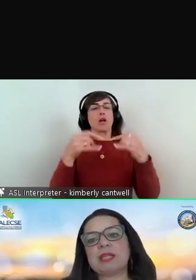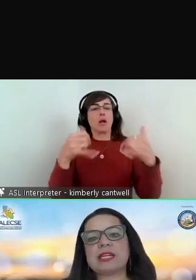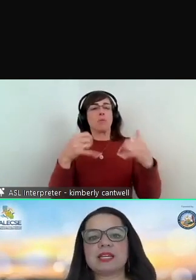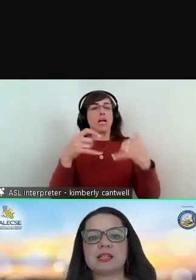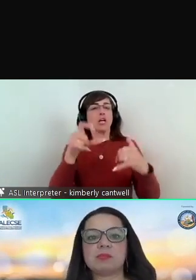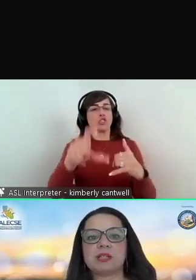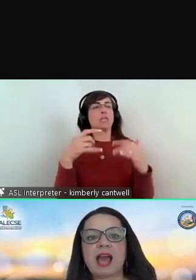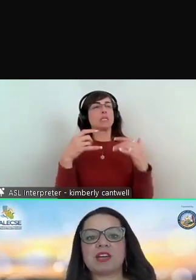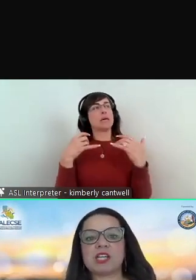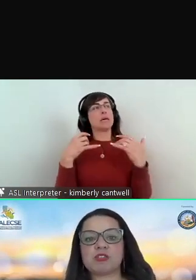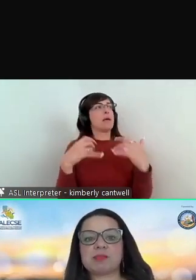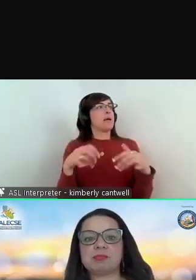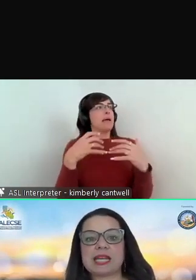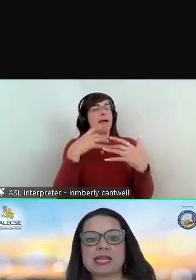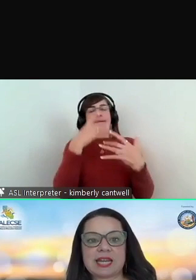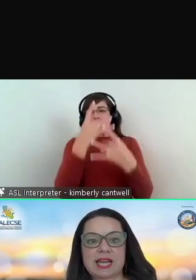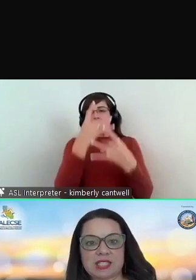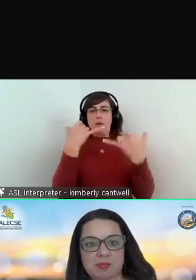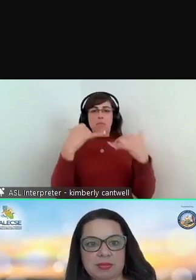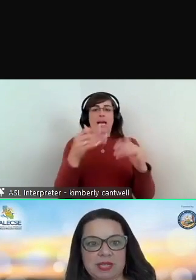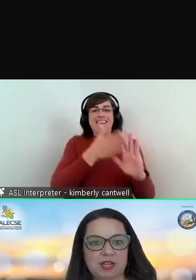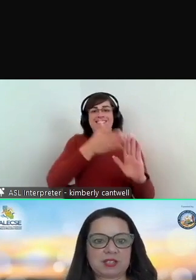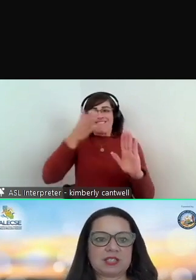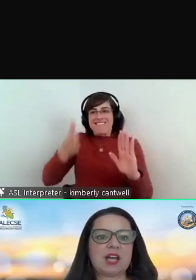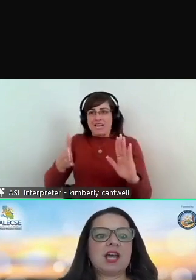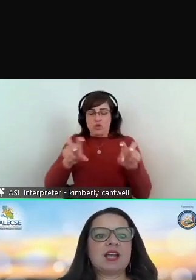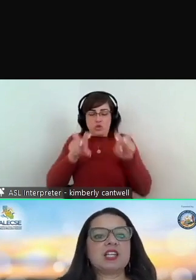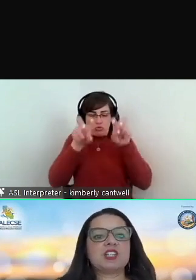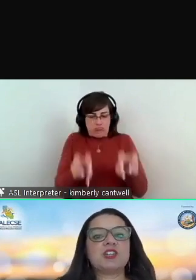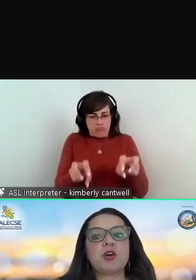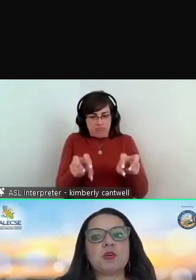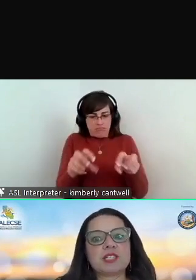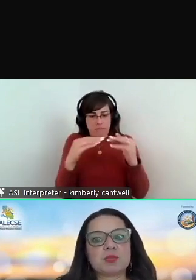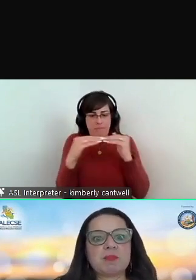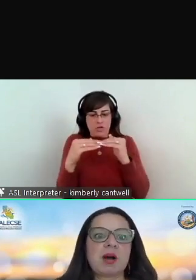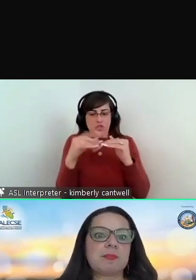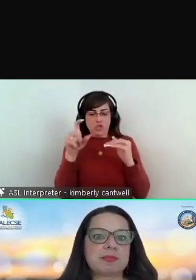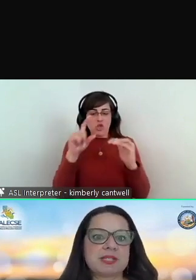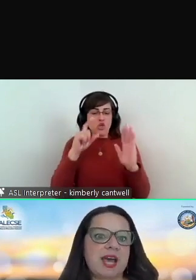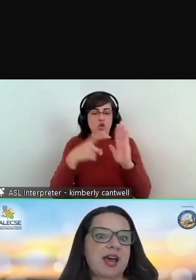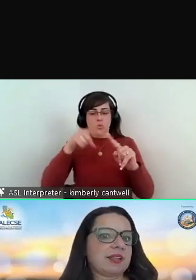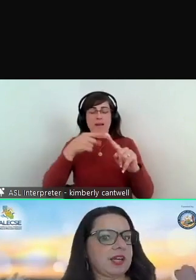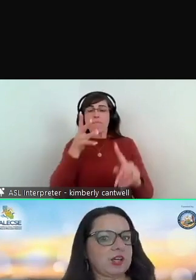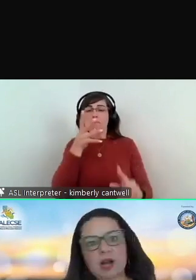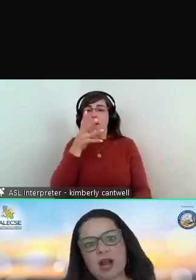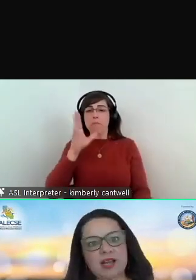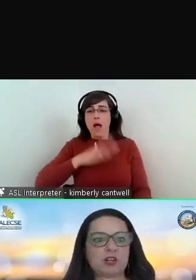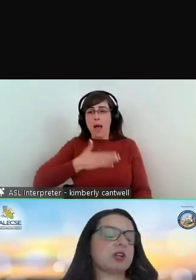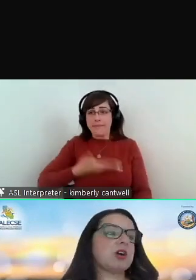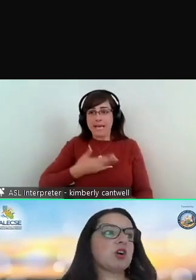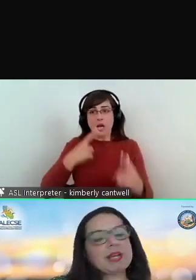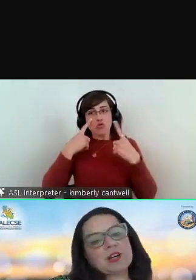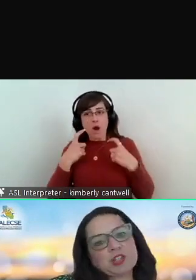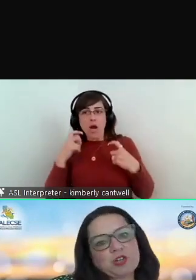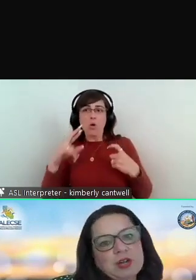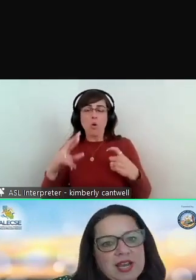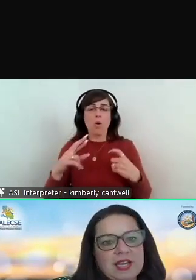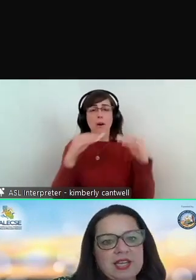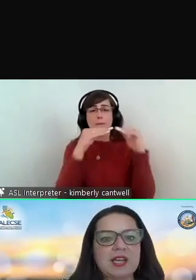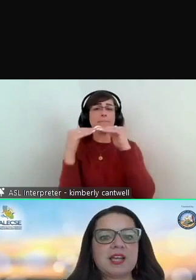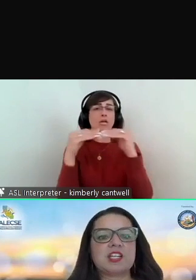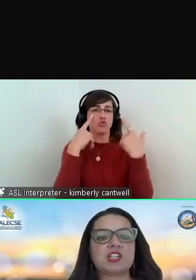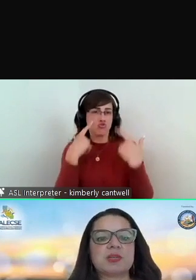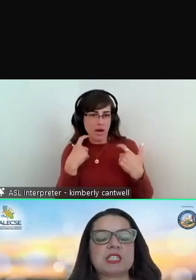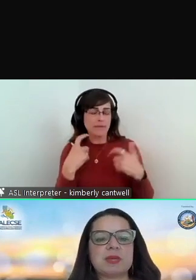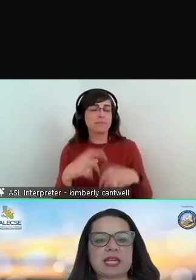should be have an interest in playing next to peers. They should notice when mom's upset, like crying or peers